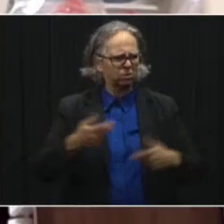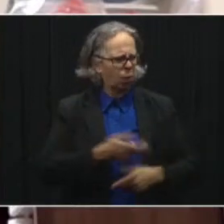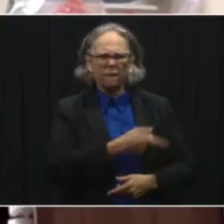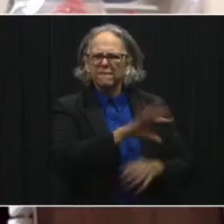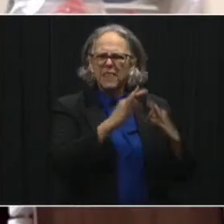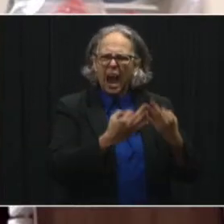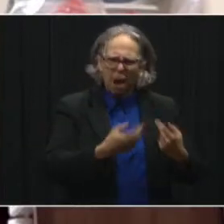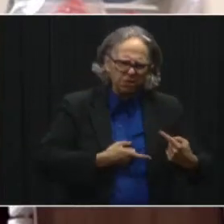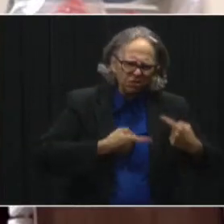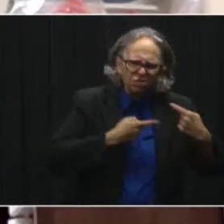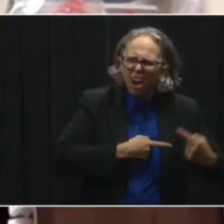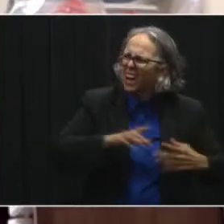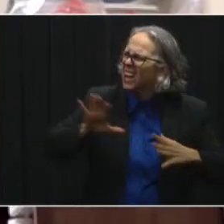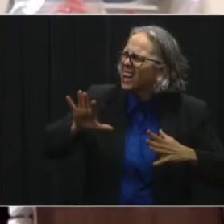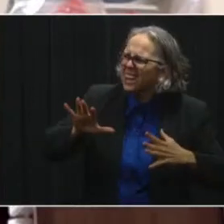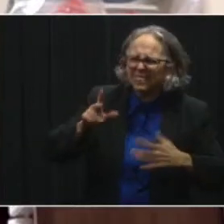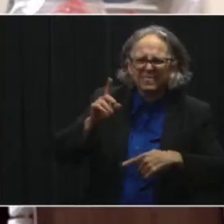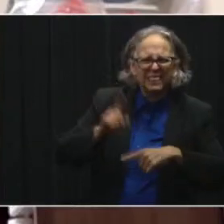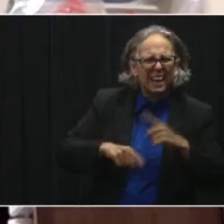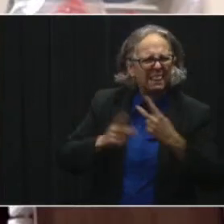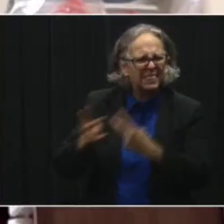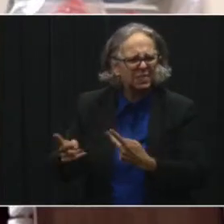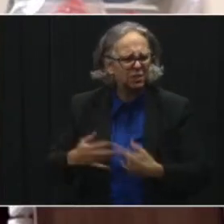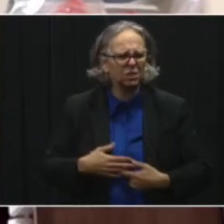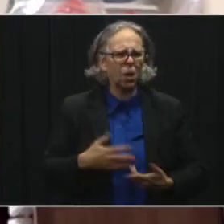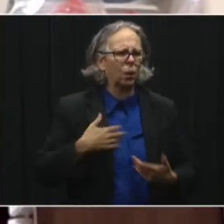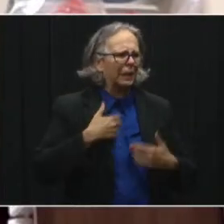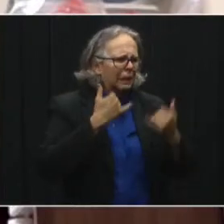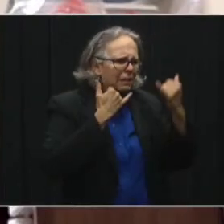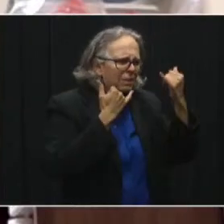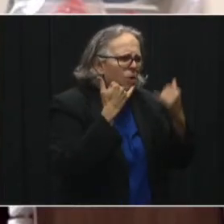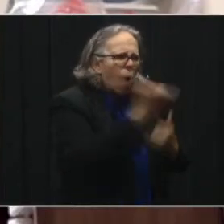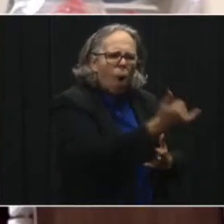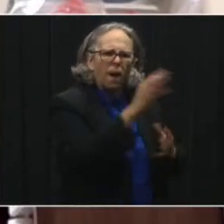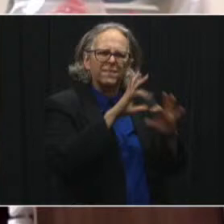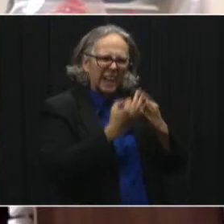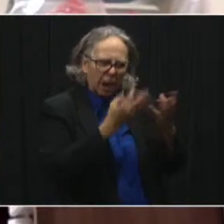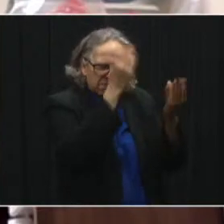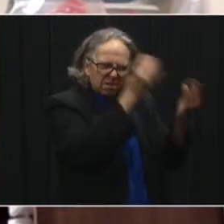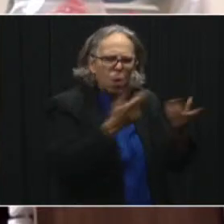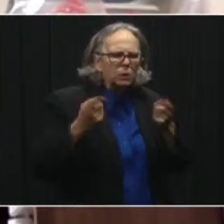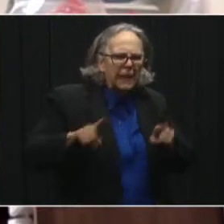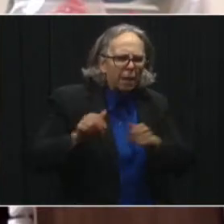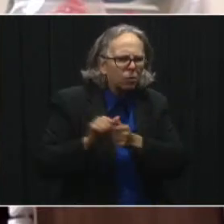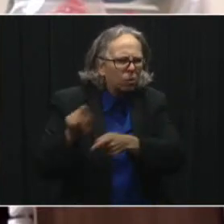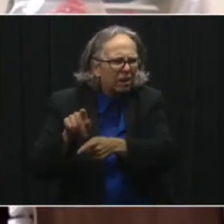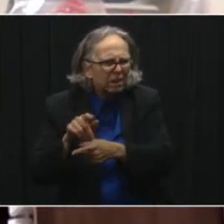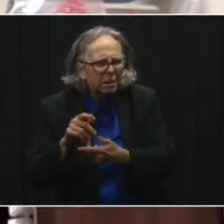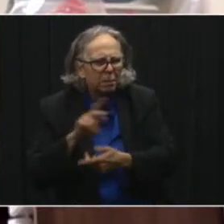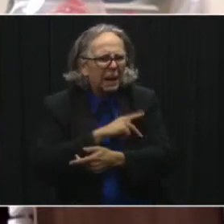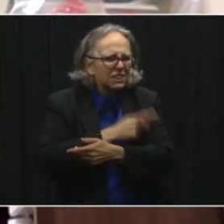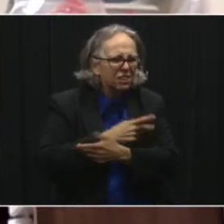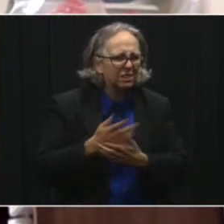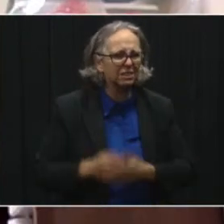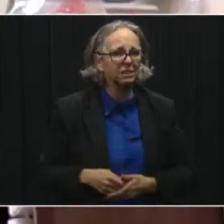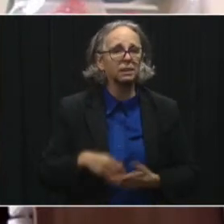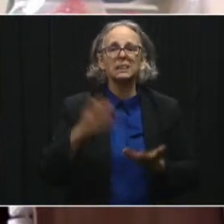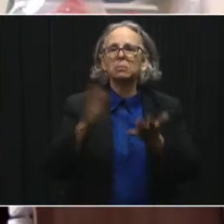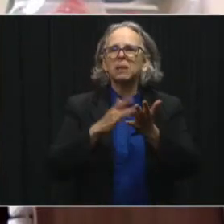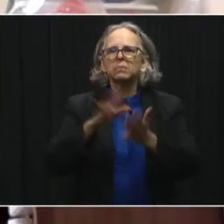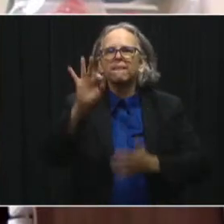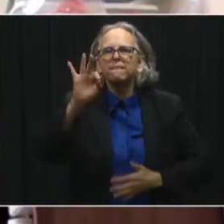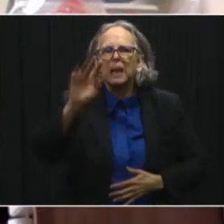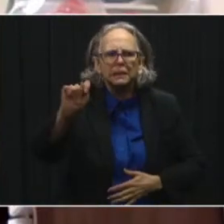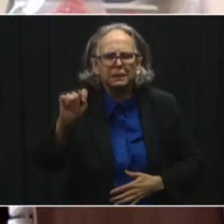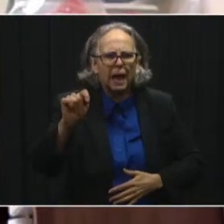we try to offer, we provide update calls. We try to get a couple times a day, and then we do FaceTimes with family members just so they can see their loved